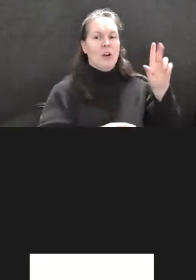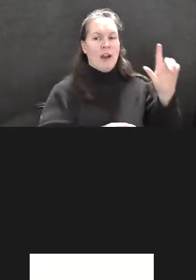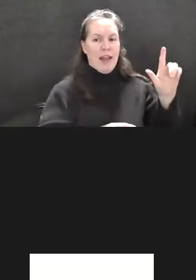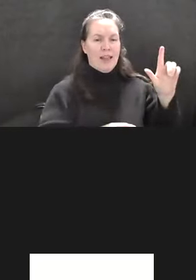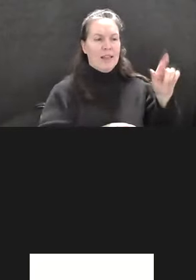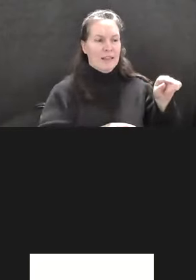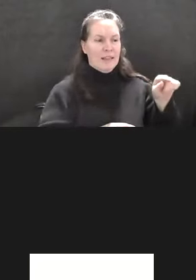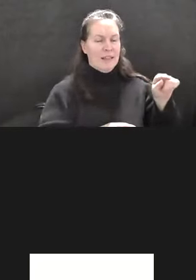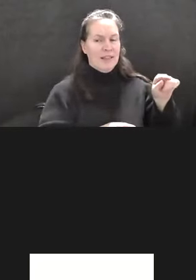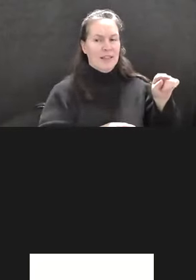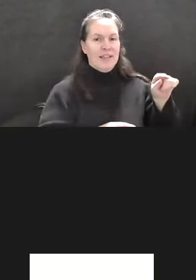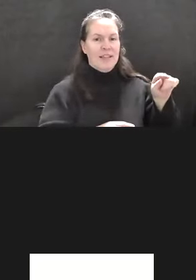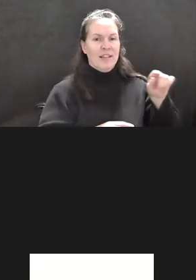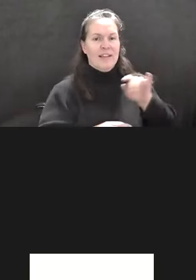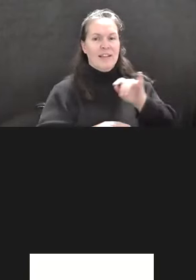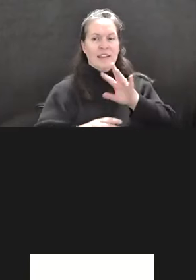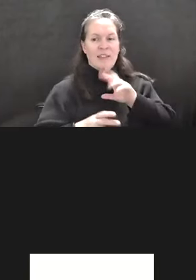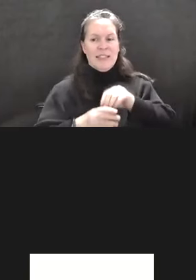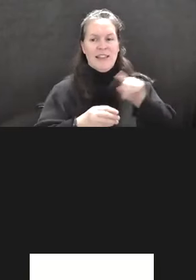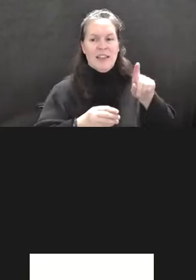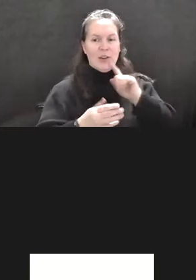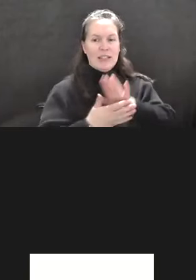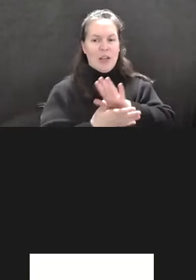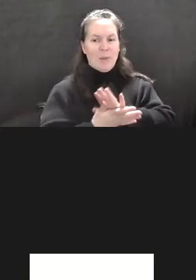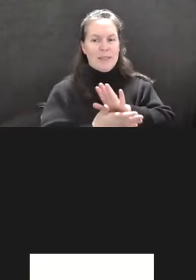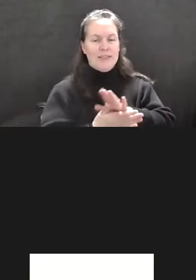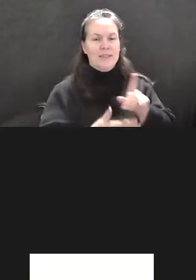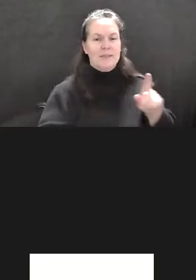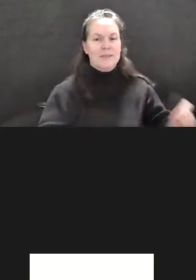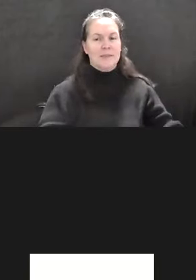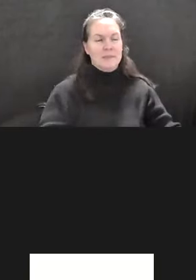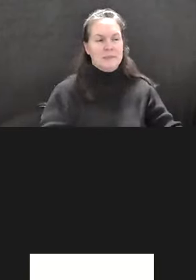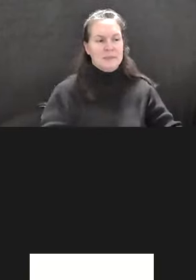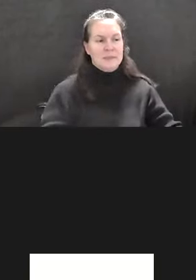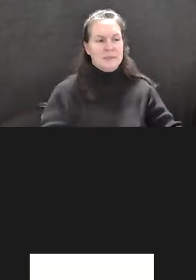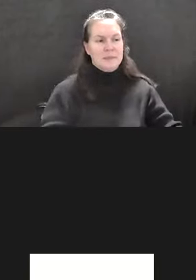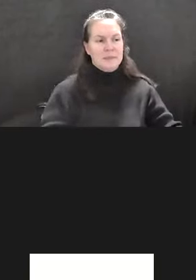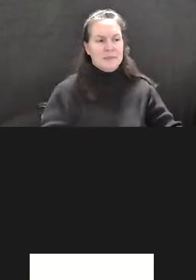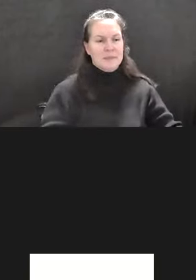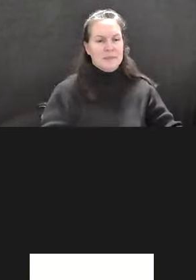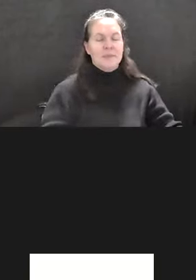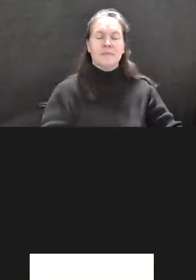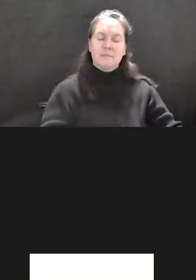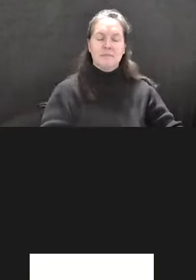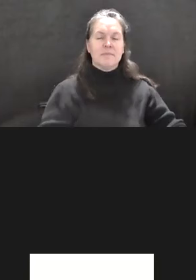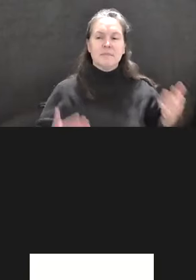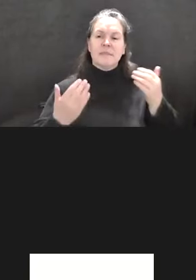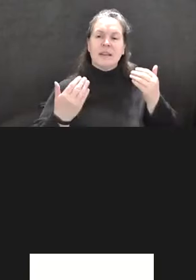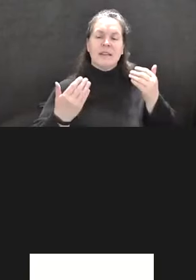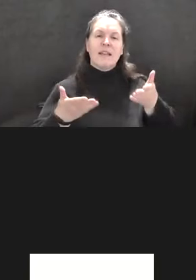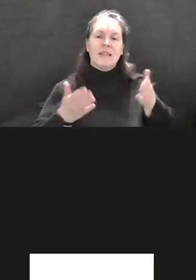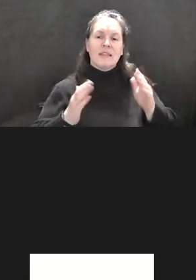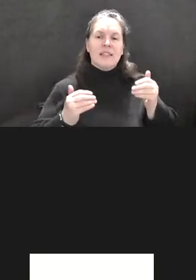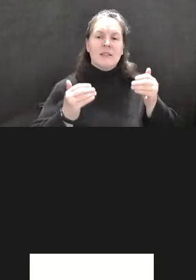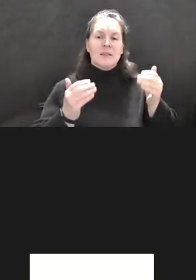It's there in the document. Thank you. Well, let's move on. What